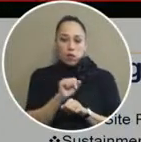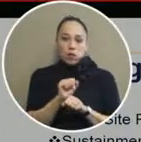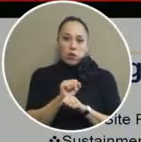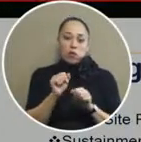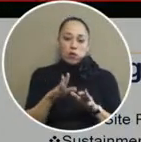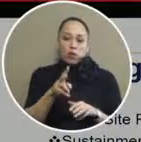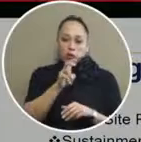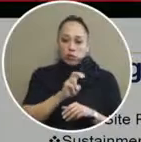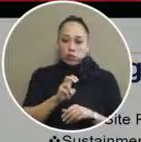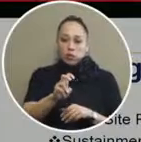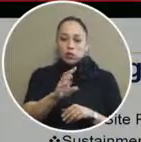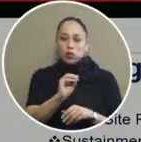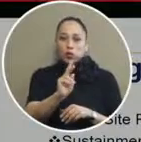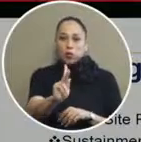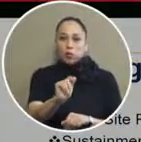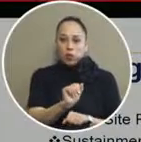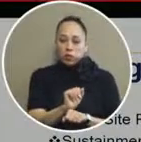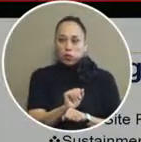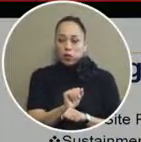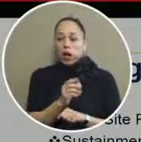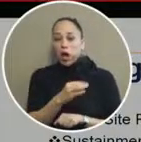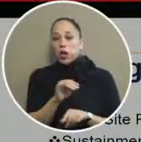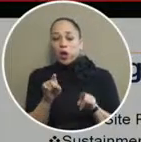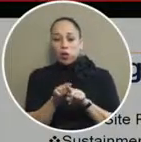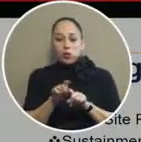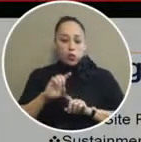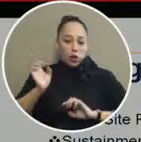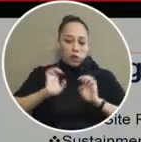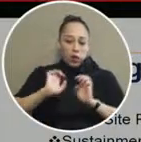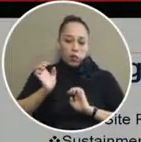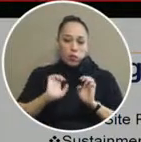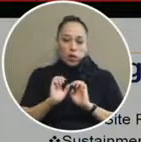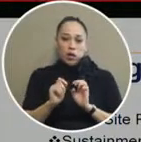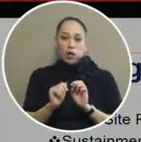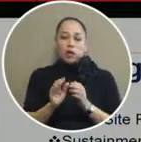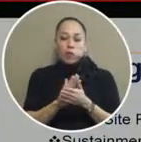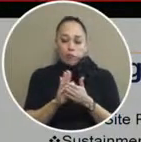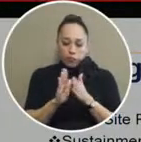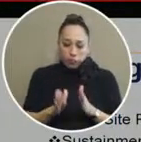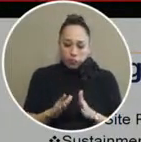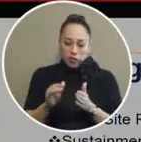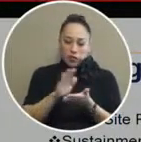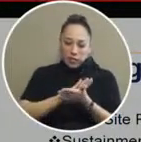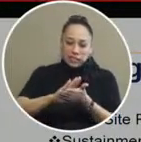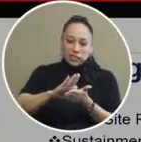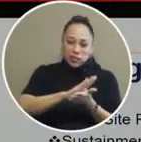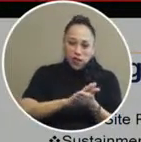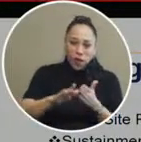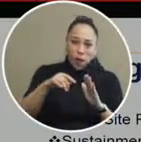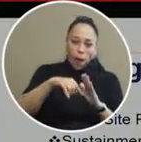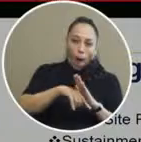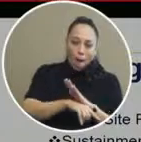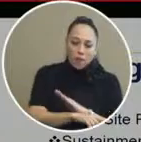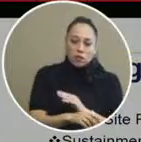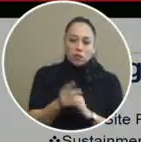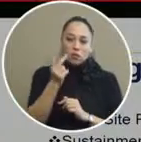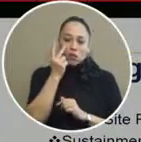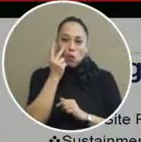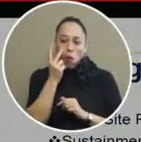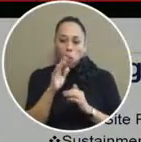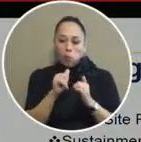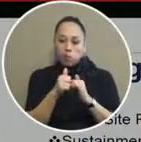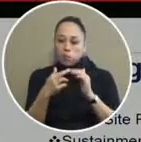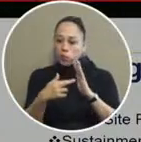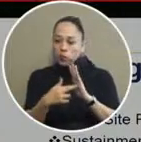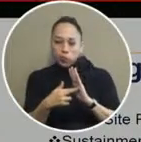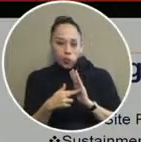as we transition back. We're also evaluating our custodial disinfecting and sanitation plan, looking at what our